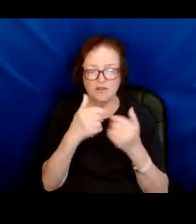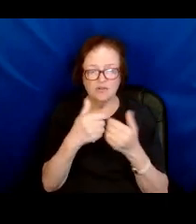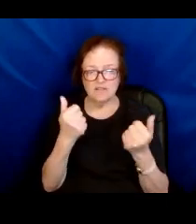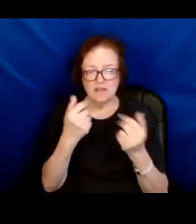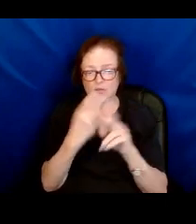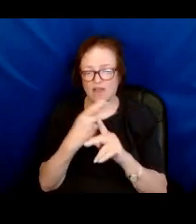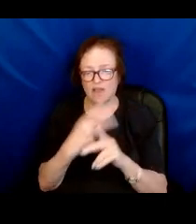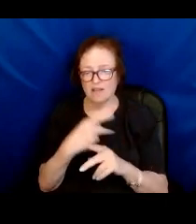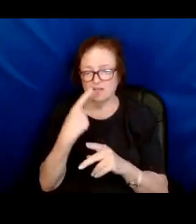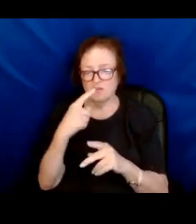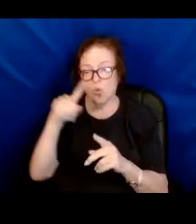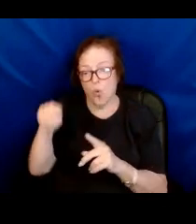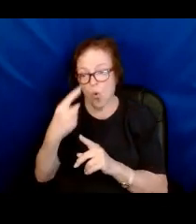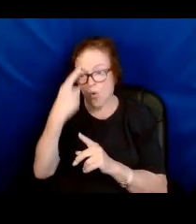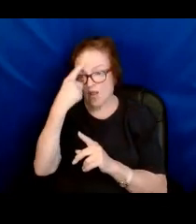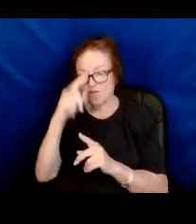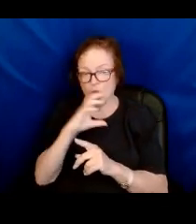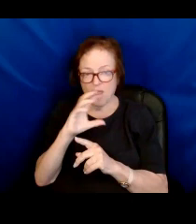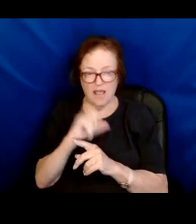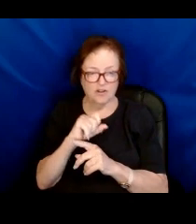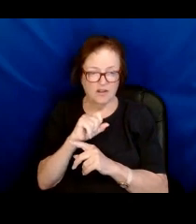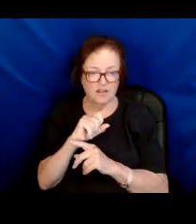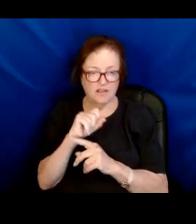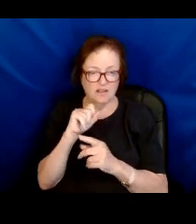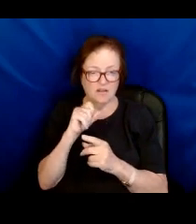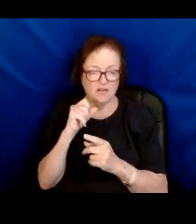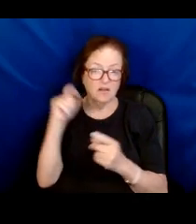just for elderly to 2020.